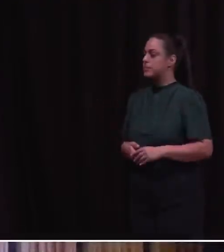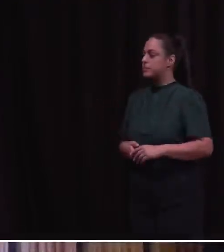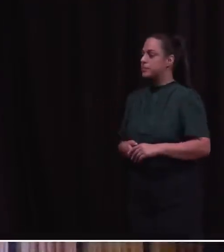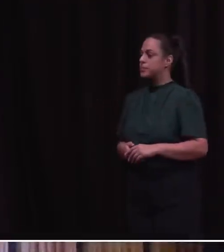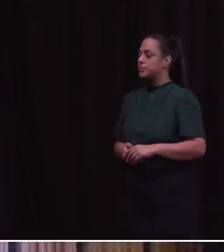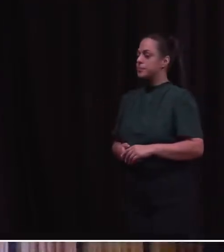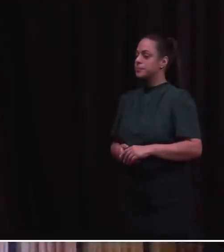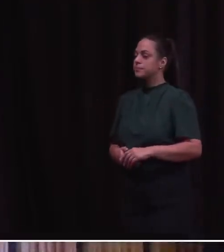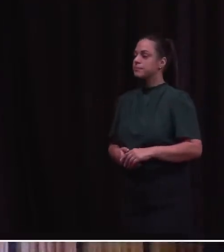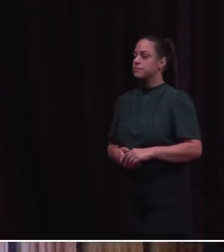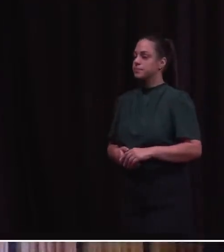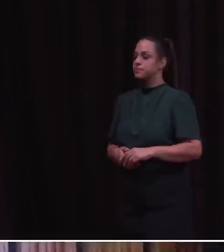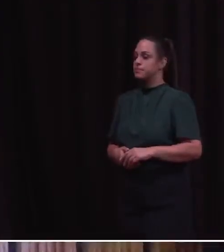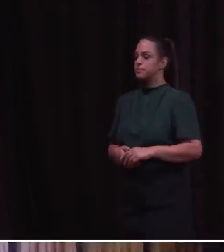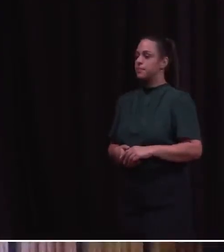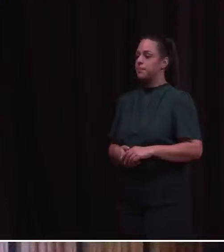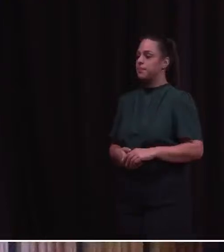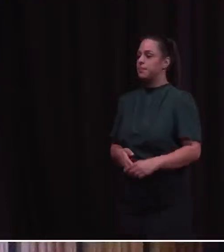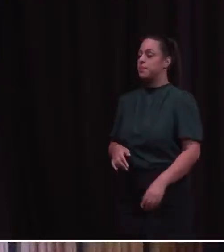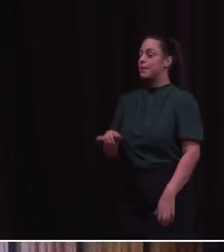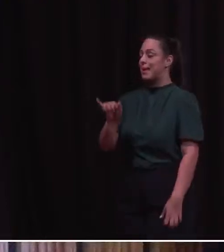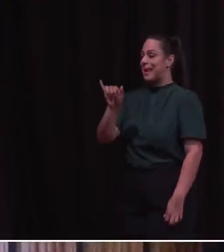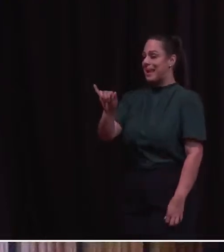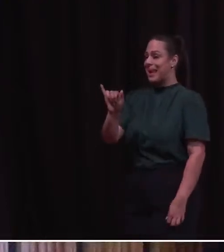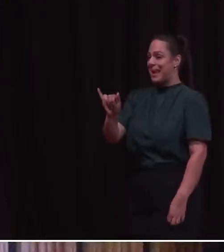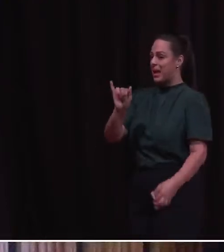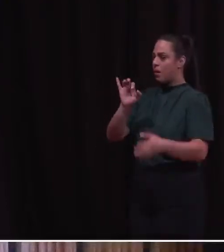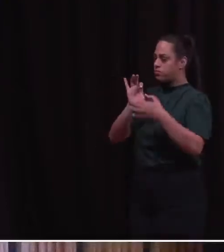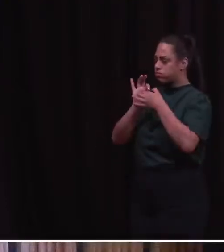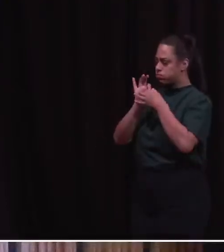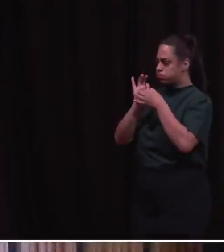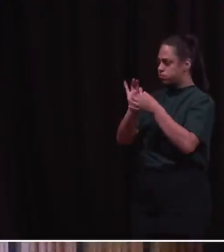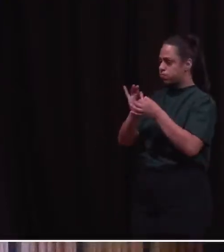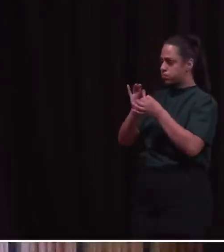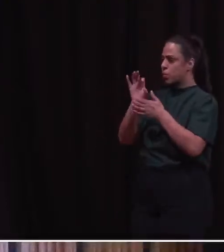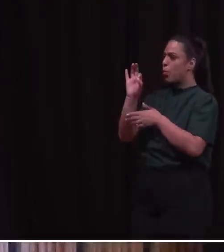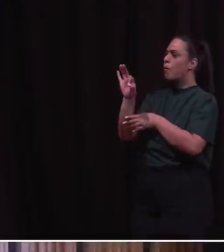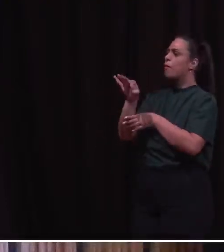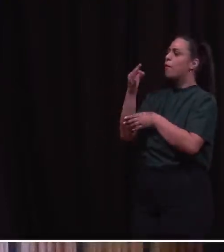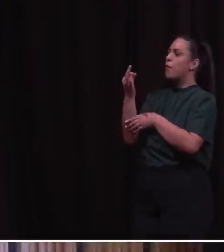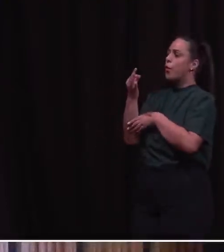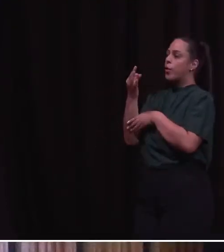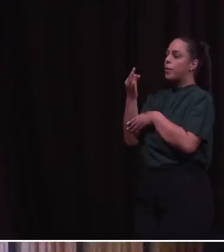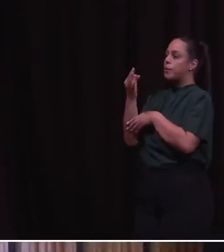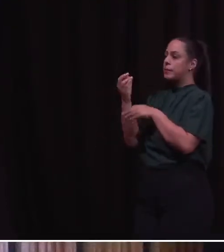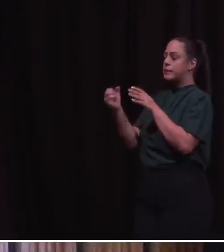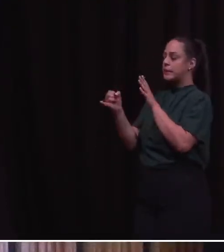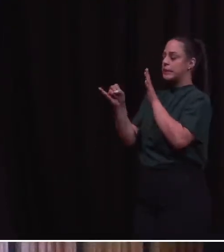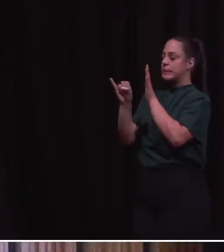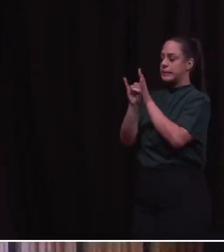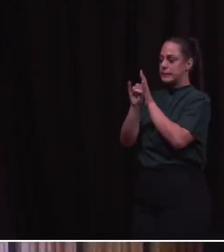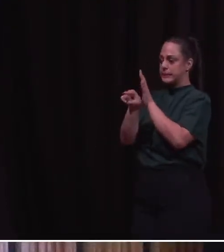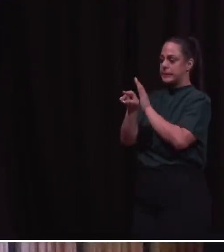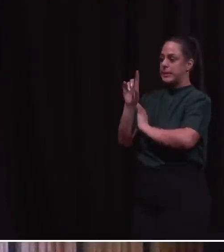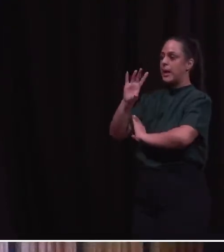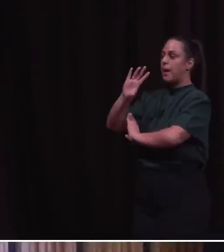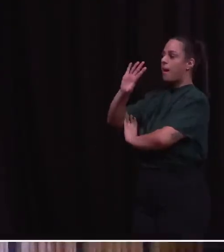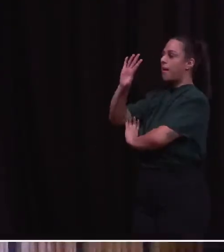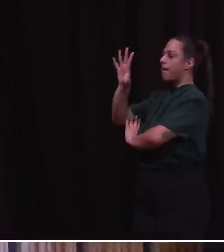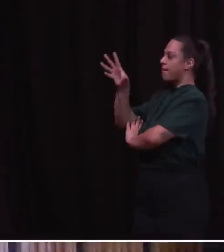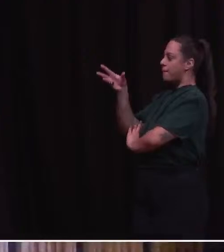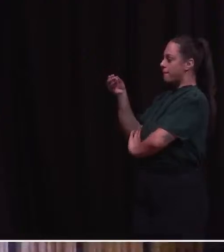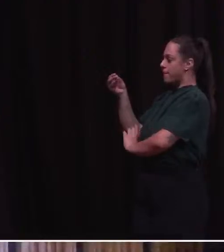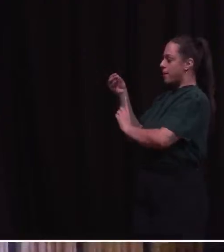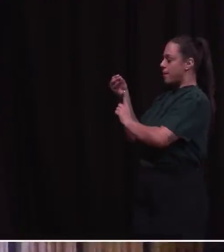about how Africans, the African identity, African woman has been affected, and I want to